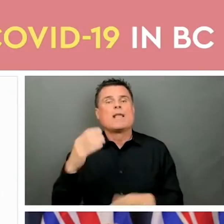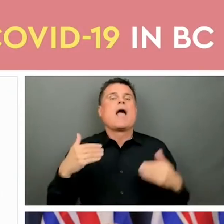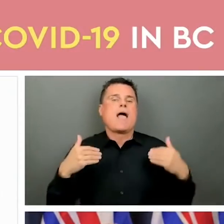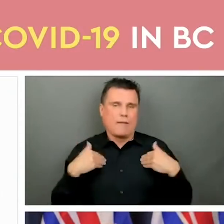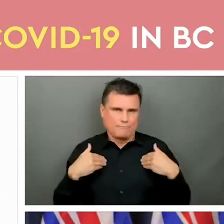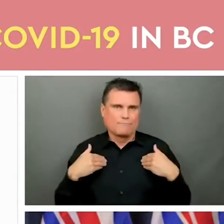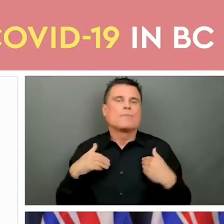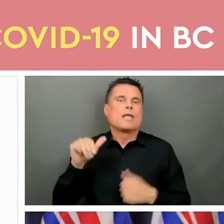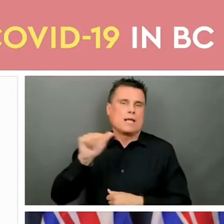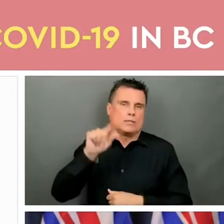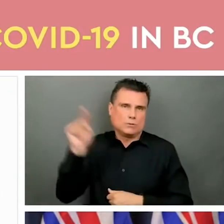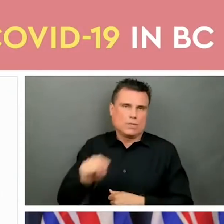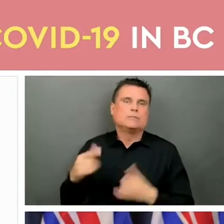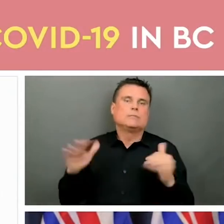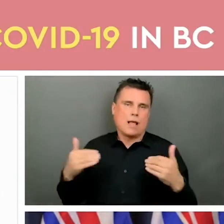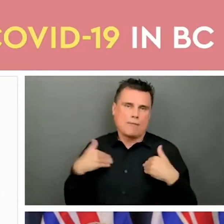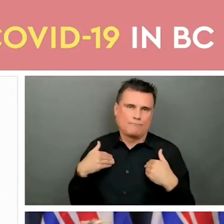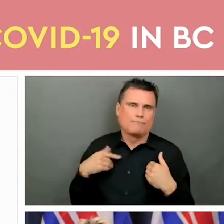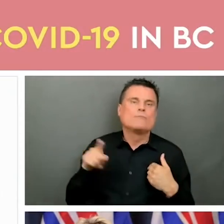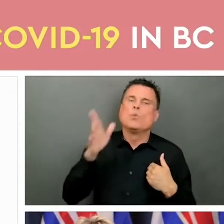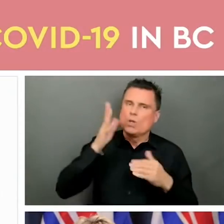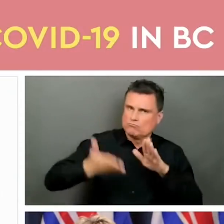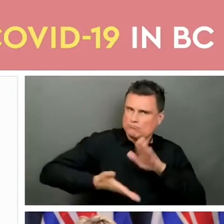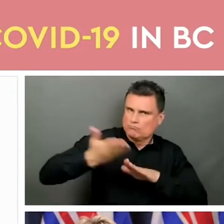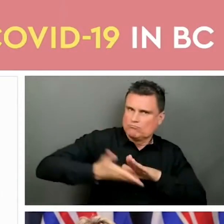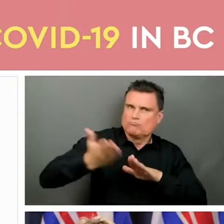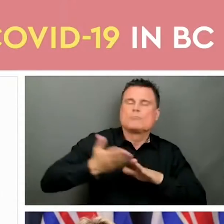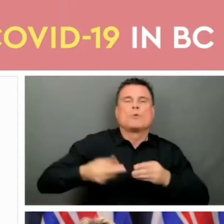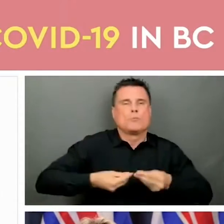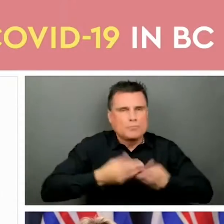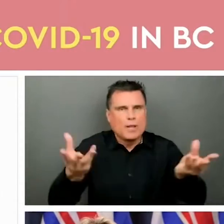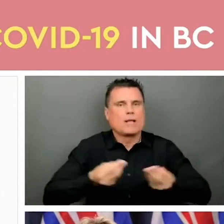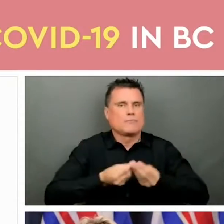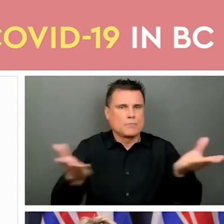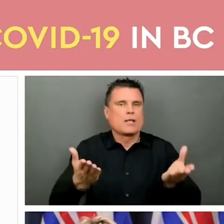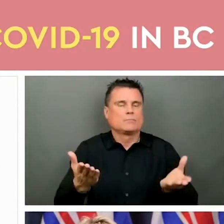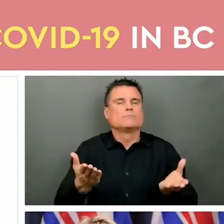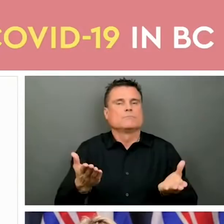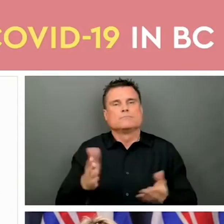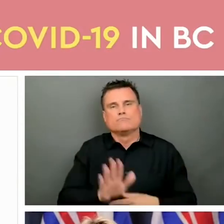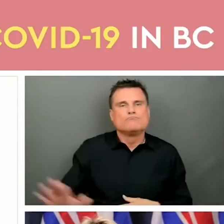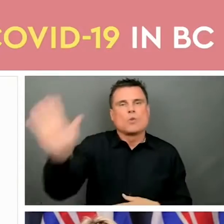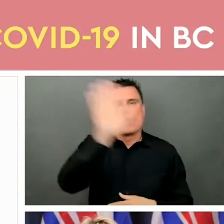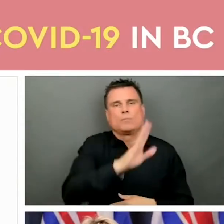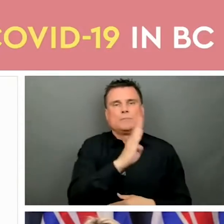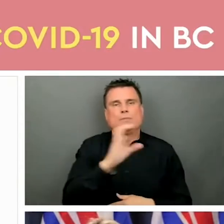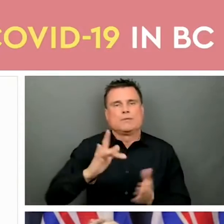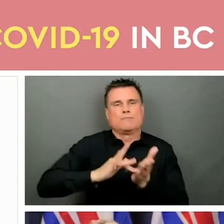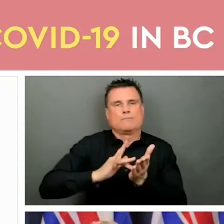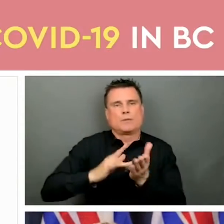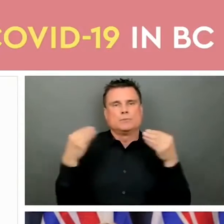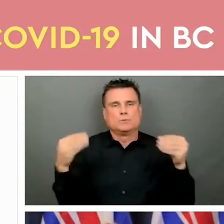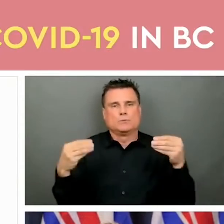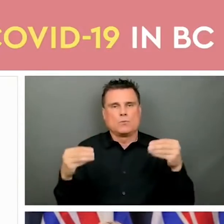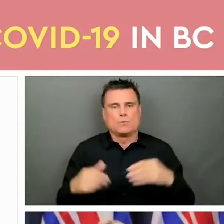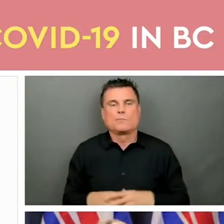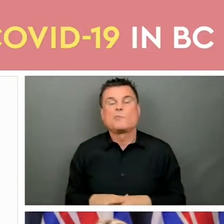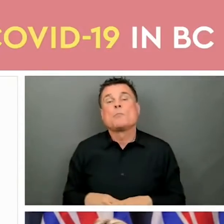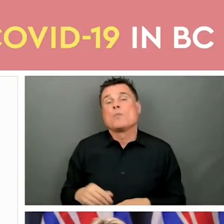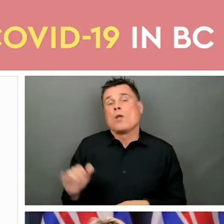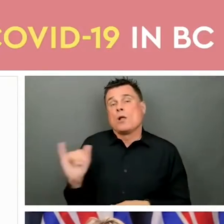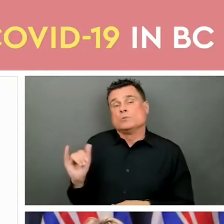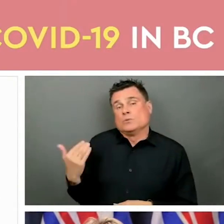In addition, we have now access to an additional 75,000 doses of AstraZeneca from the United